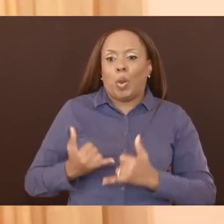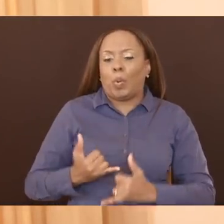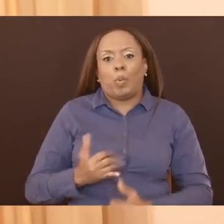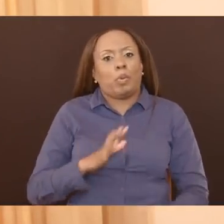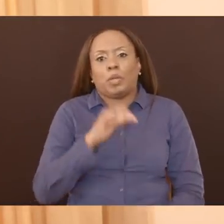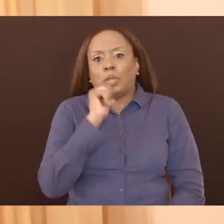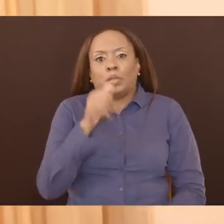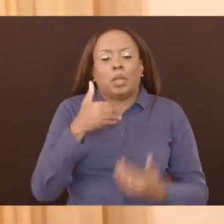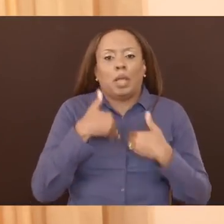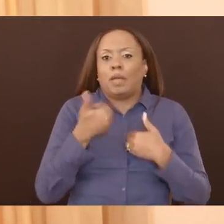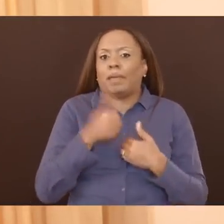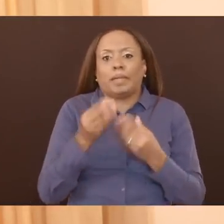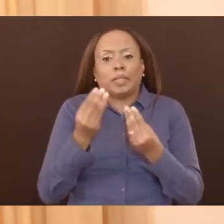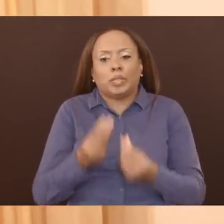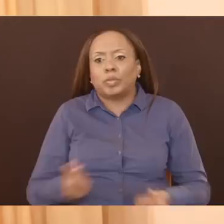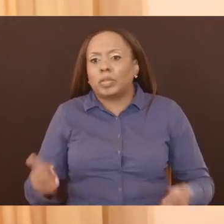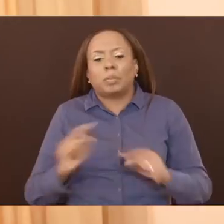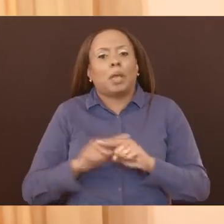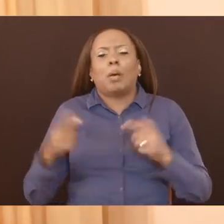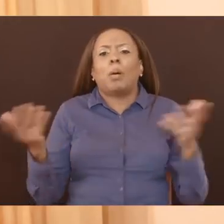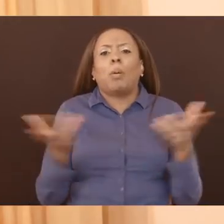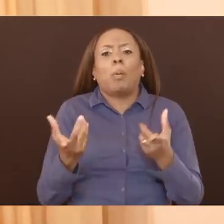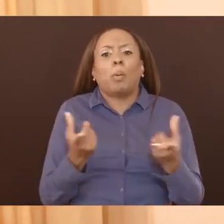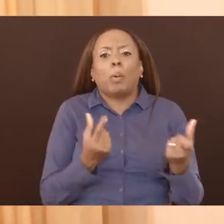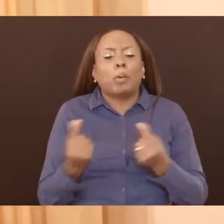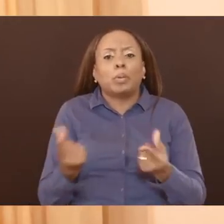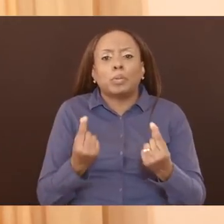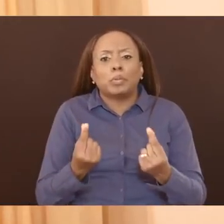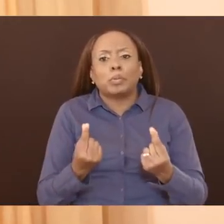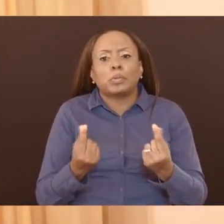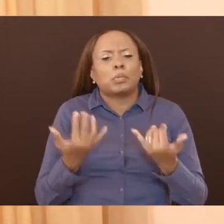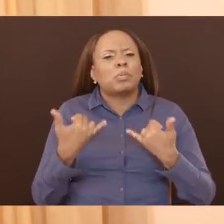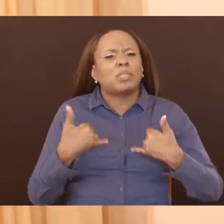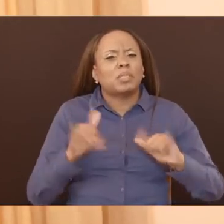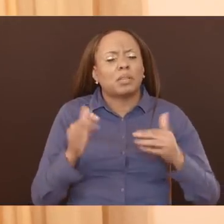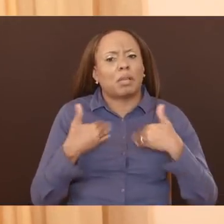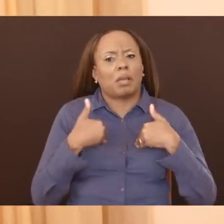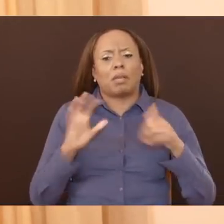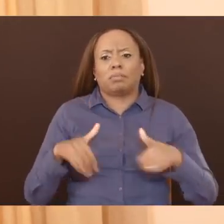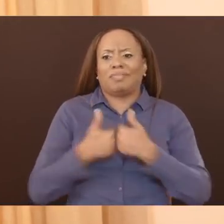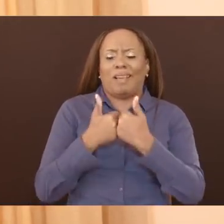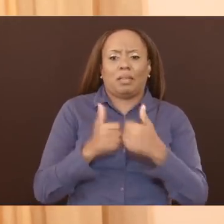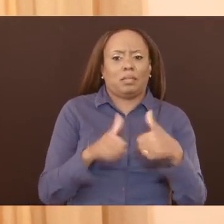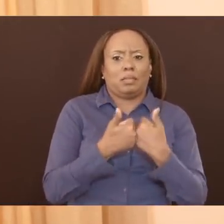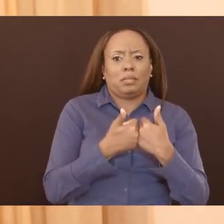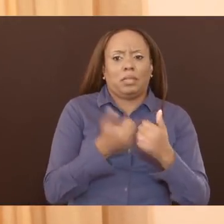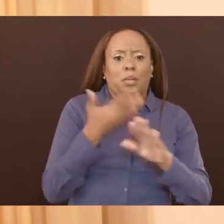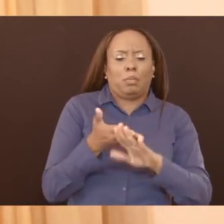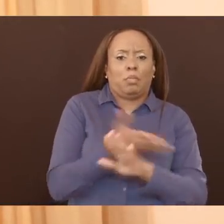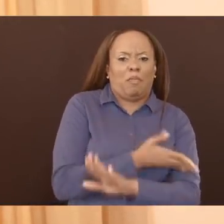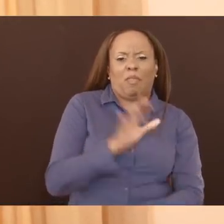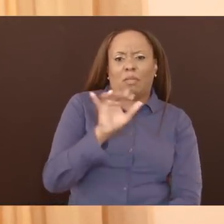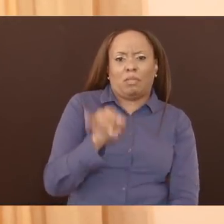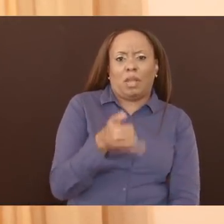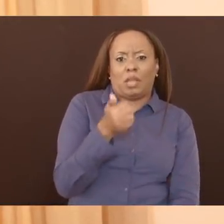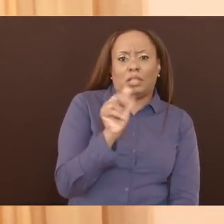live. But while we do all of this, we still have all the same challenges that we had prior to January 2020. And we have more